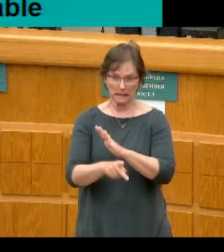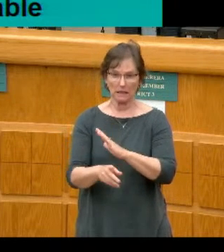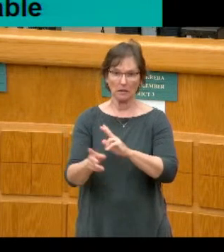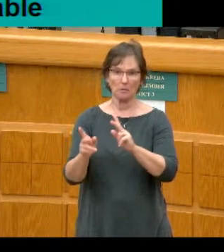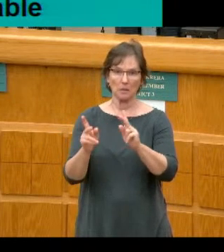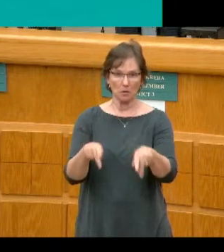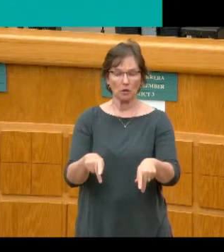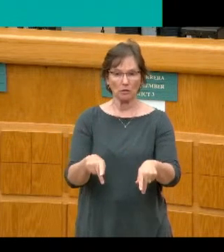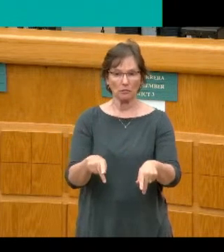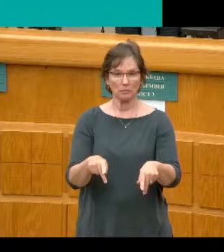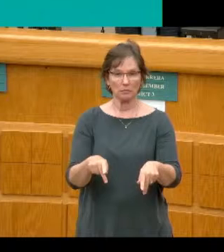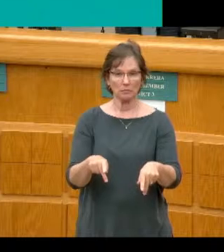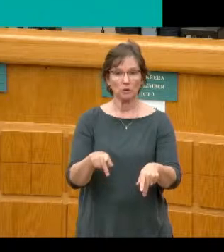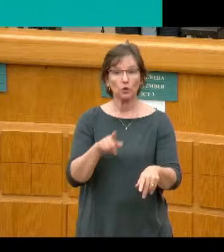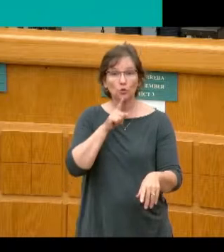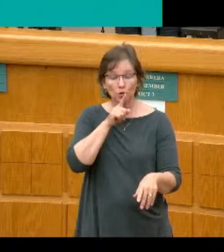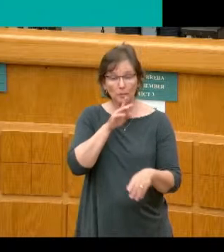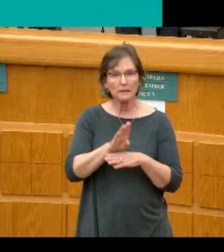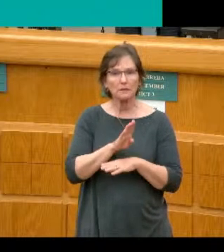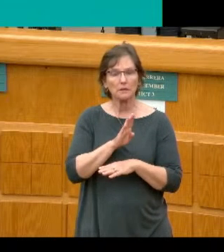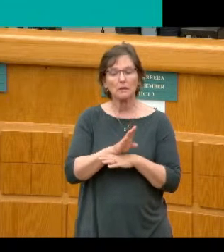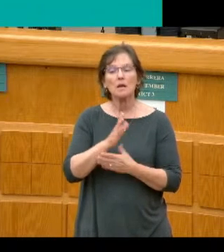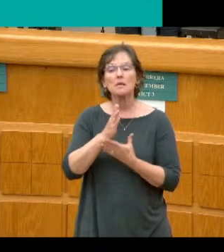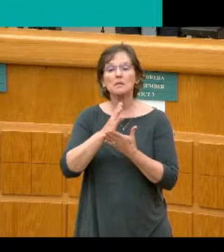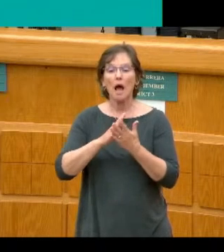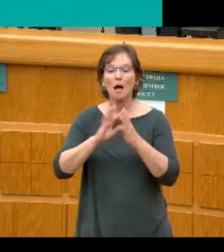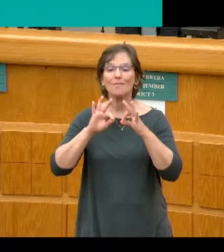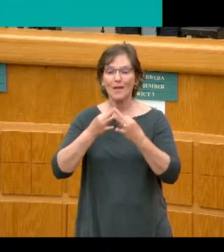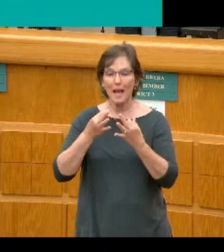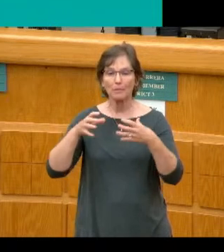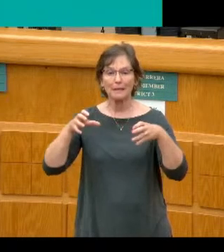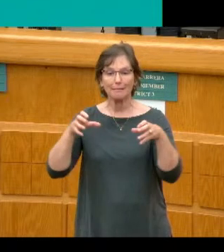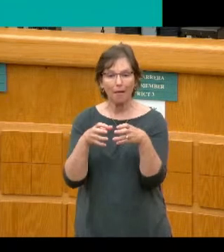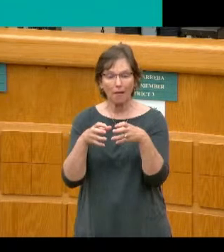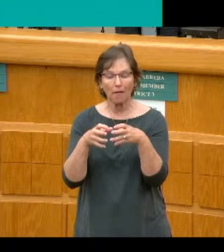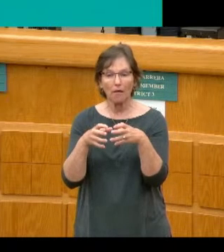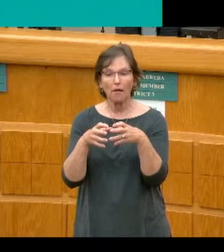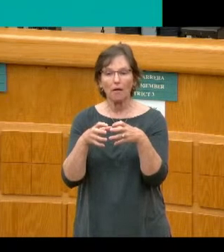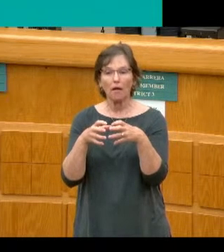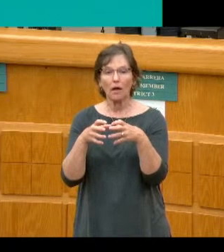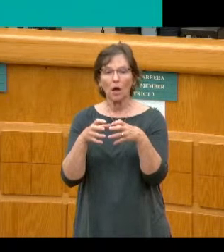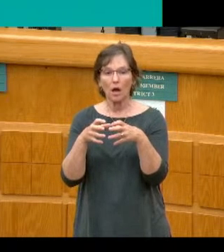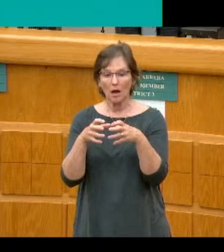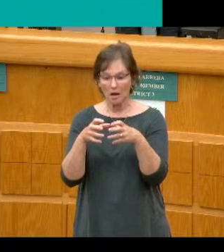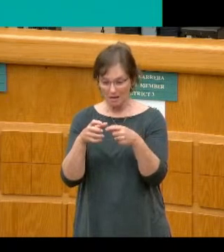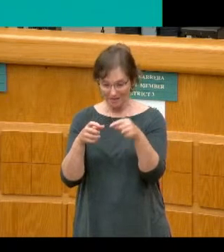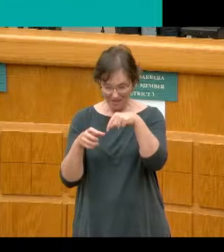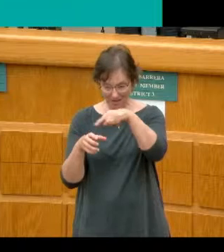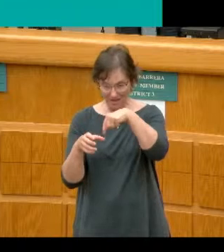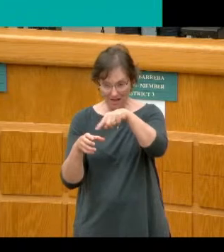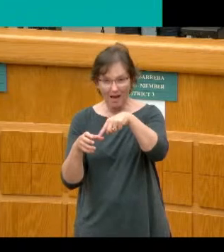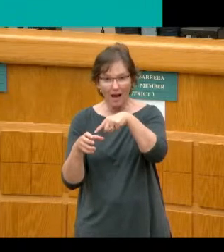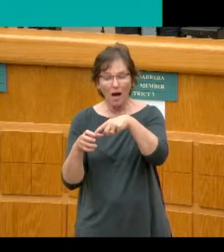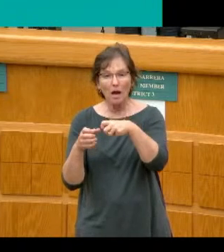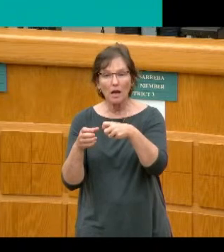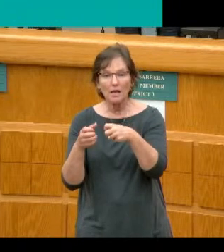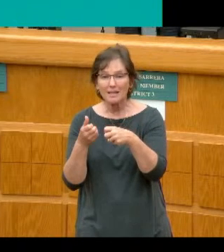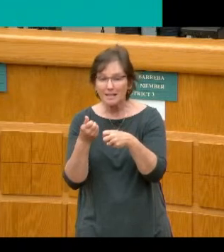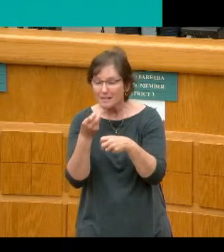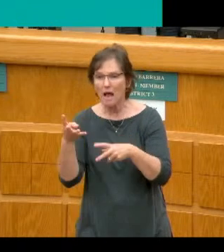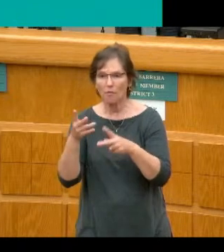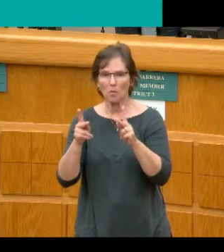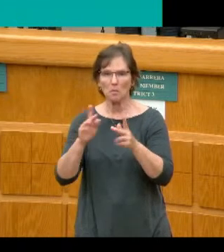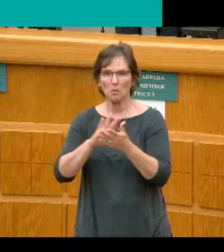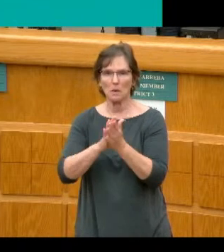Small gatherings are an important vehicle by which the virus spreads. And as we all know,